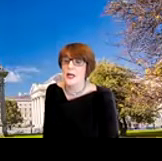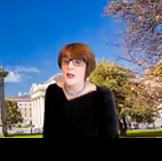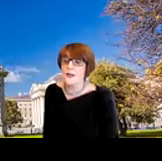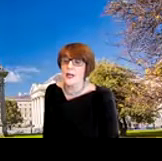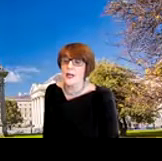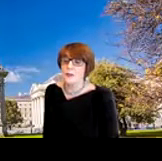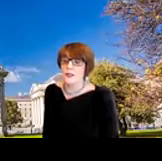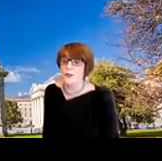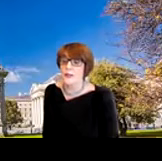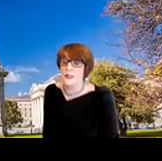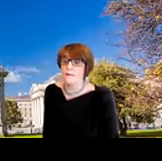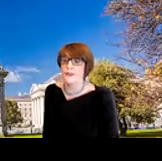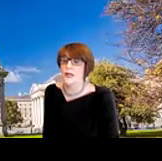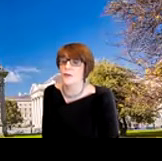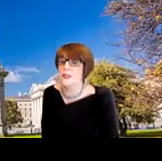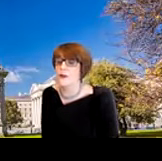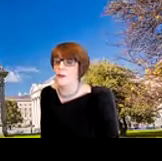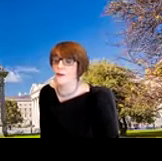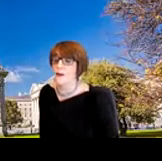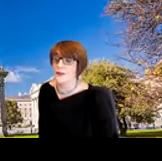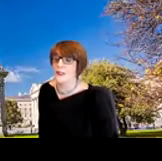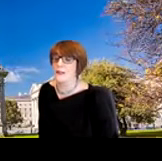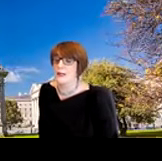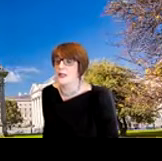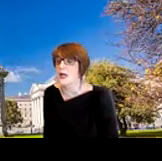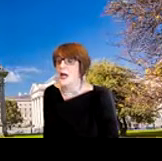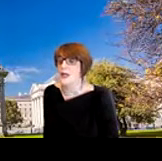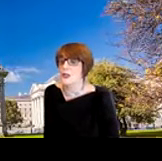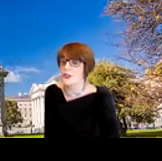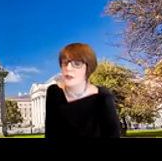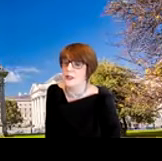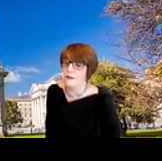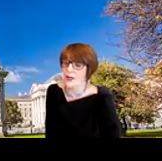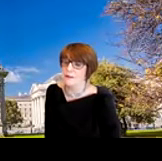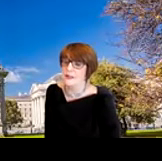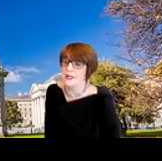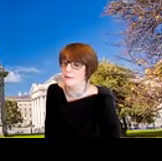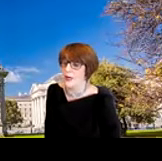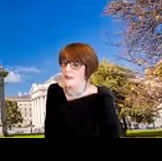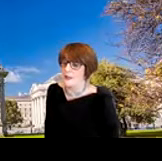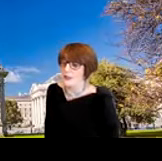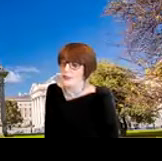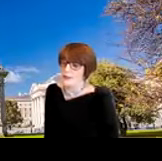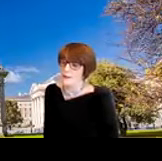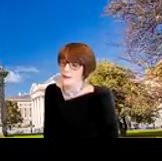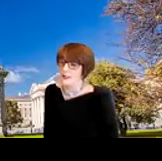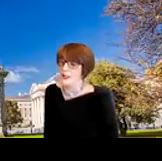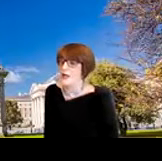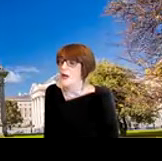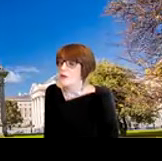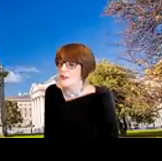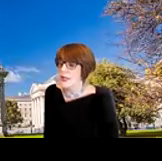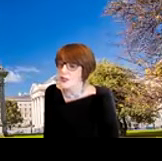disability. Nonetheless, we had 27% with severe to profound disability and also 25% with mild intellectual